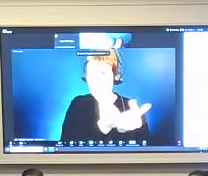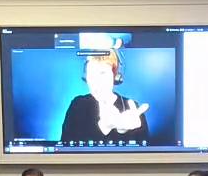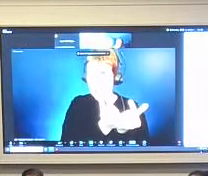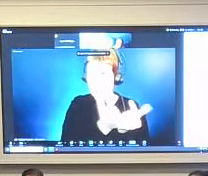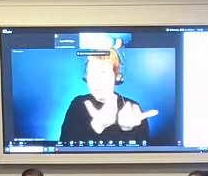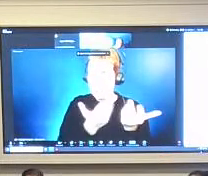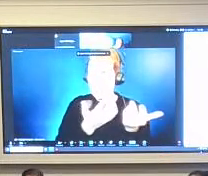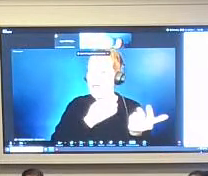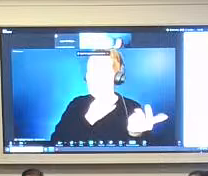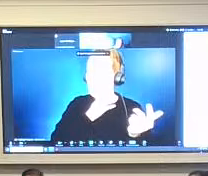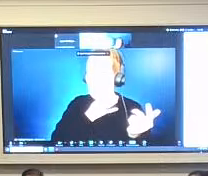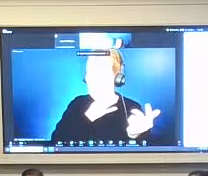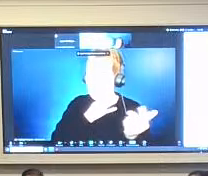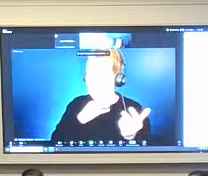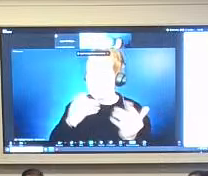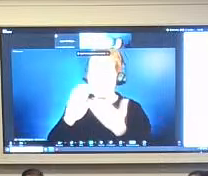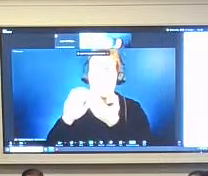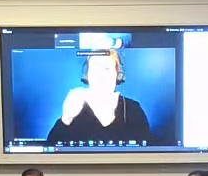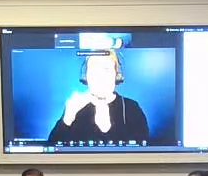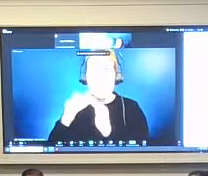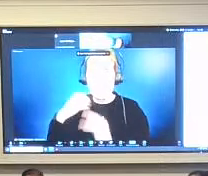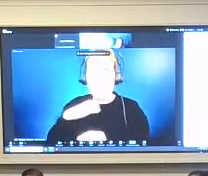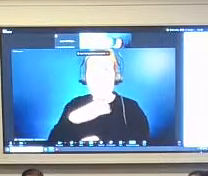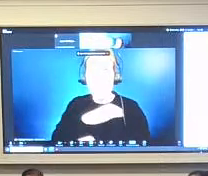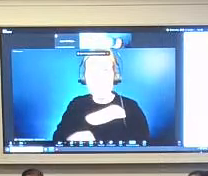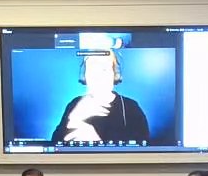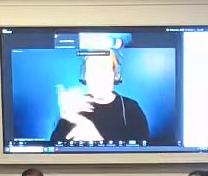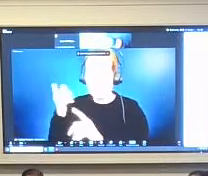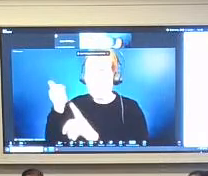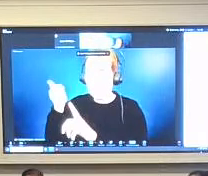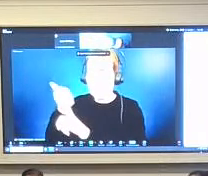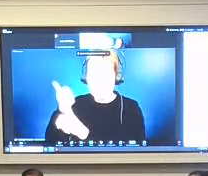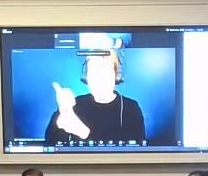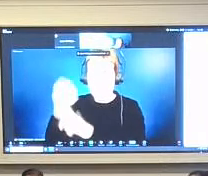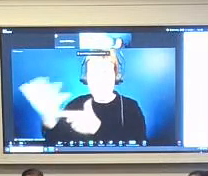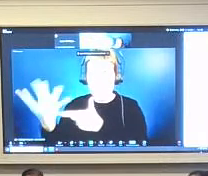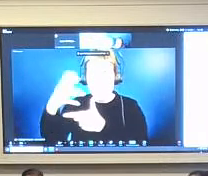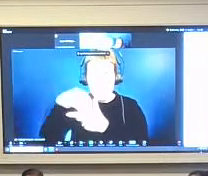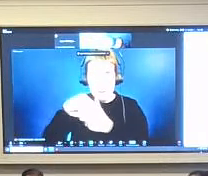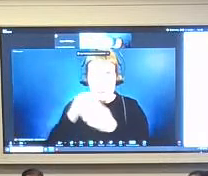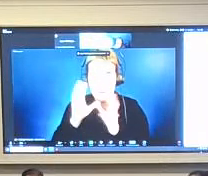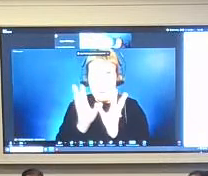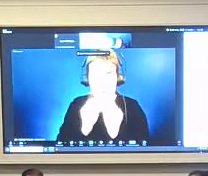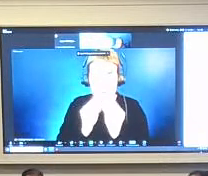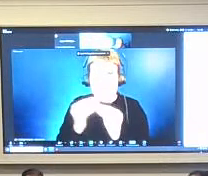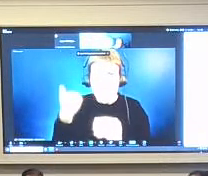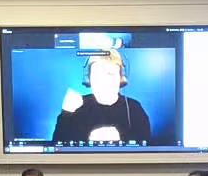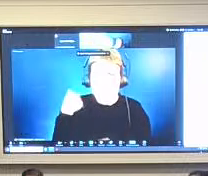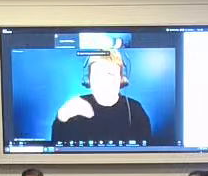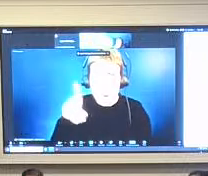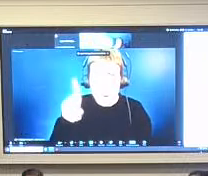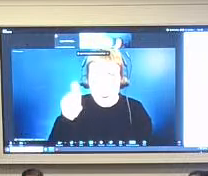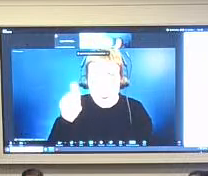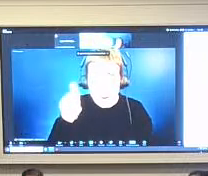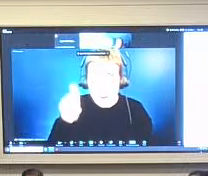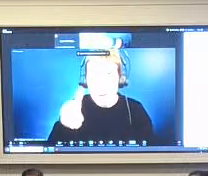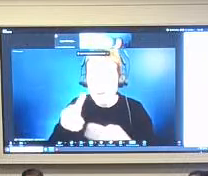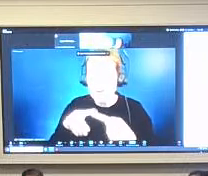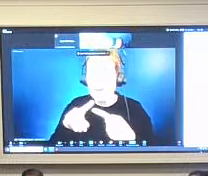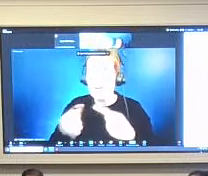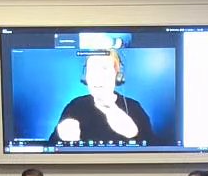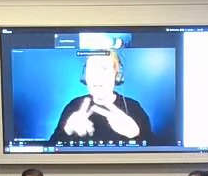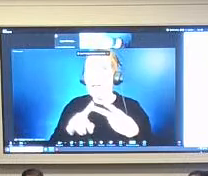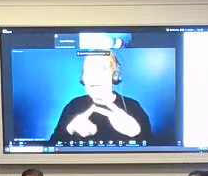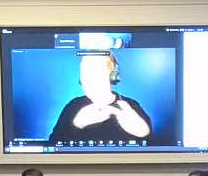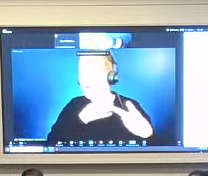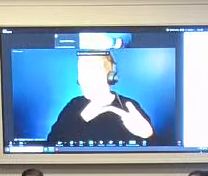not anyone here or listening, or even those who weren't able to attend today, will be amenable